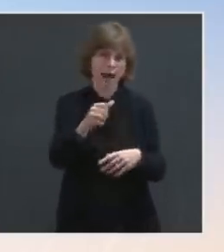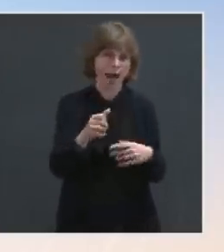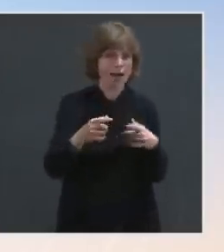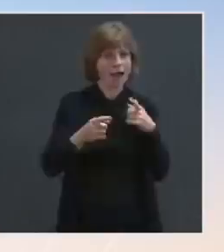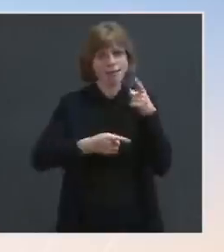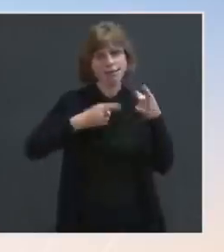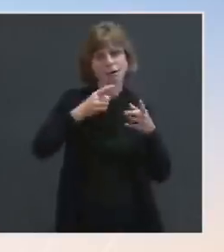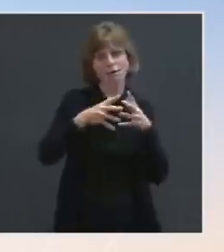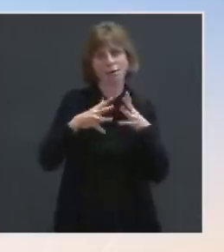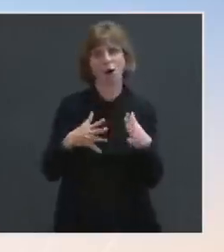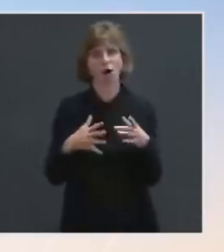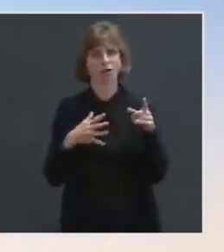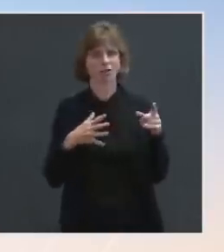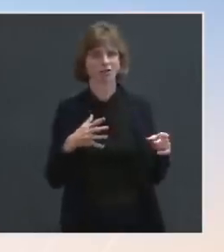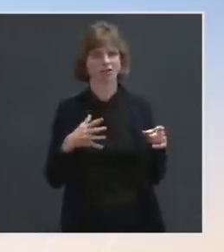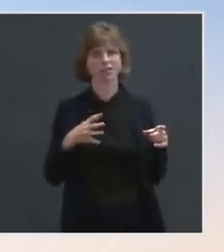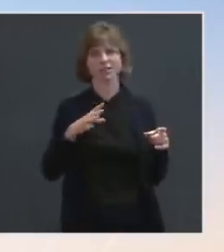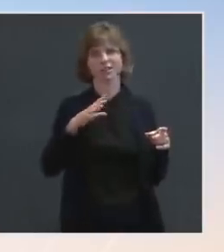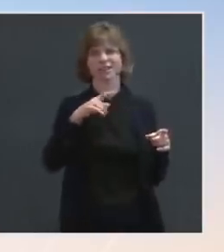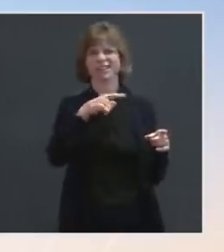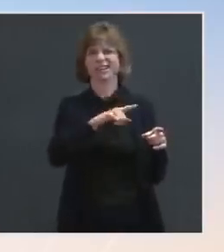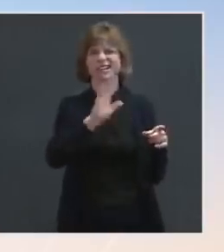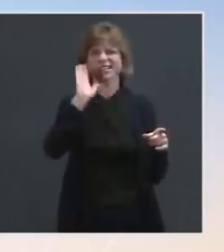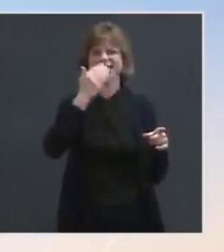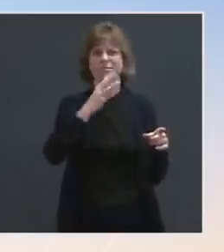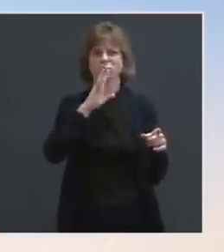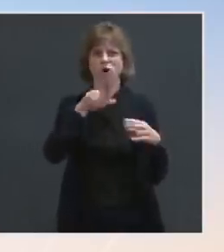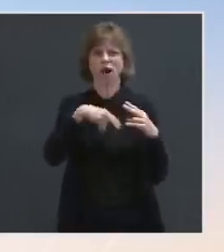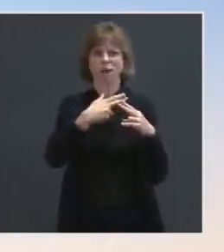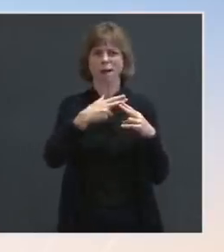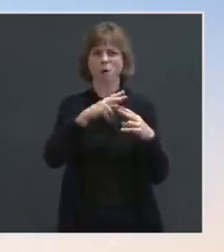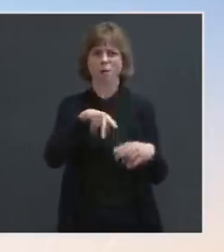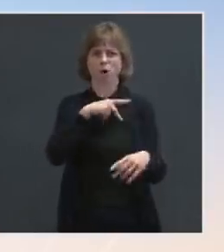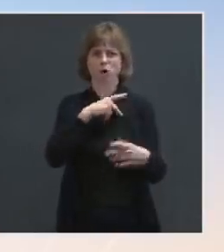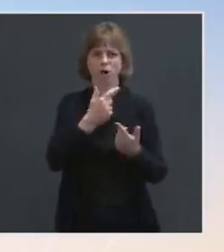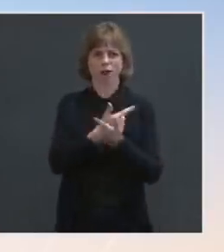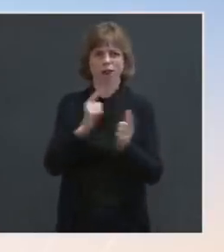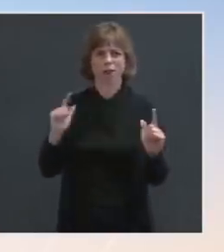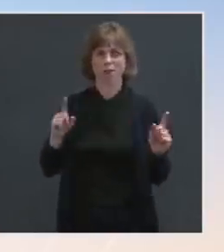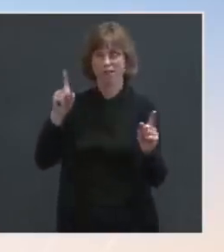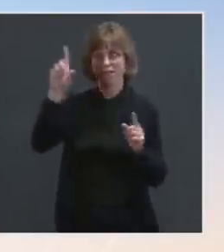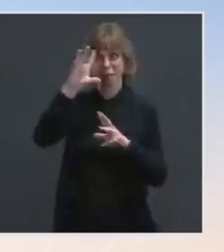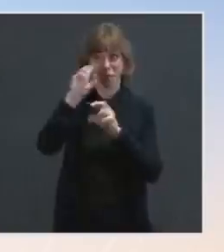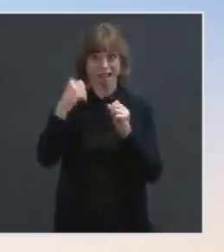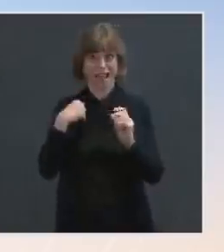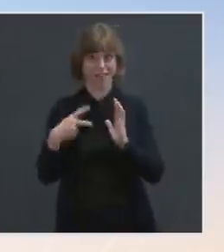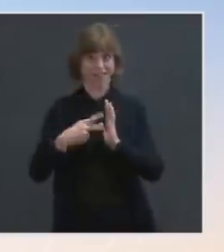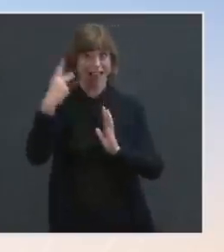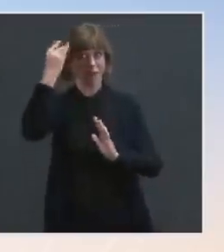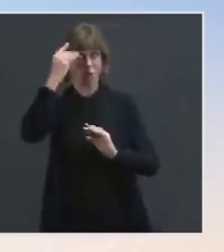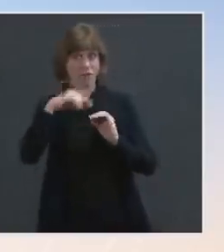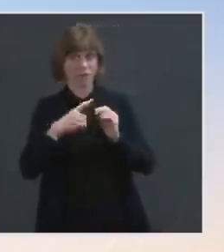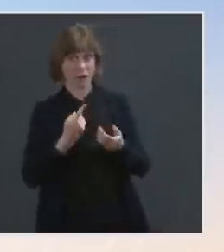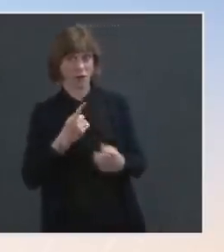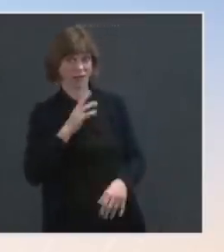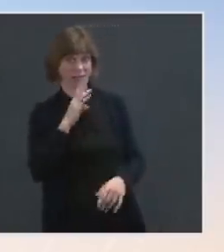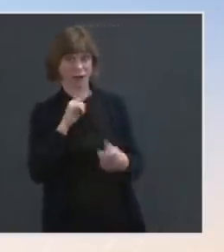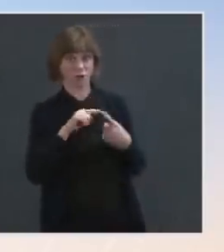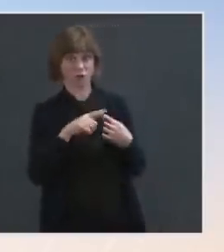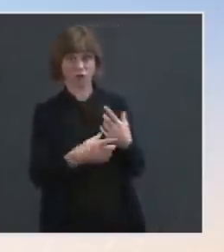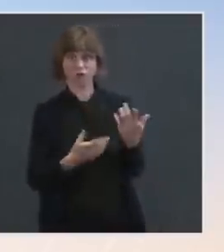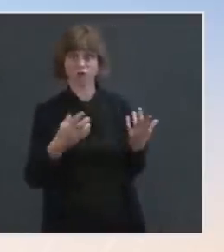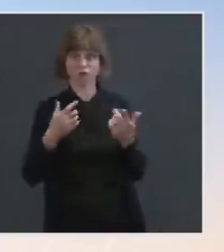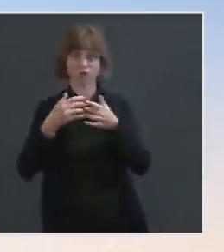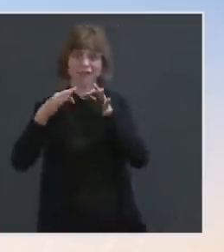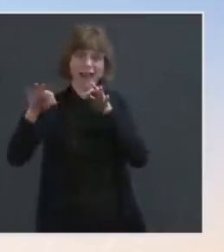argument that this is really about personal liberty here. Does the president have any second thoughts about the language that he used yesterday, and how does comparing